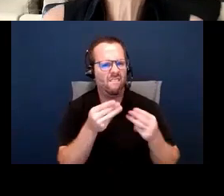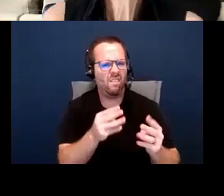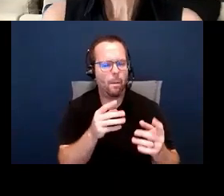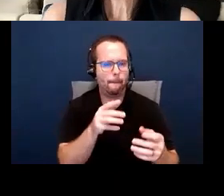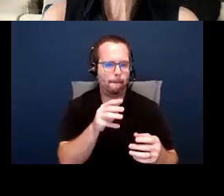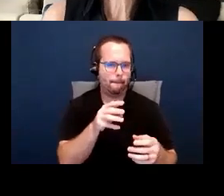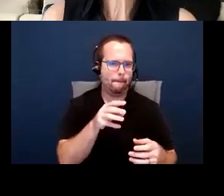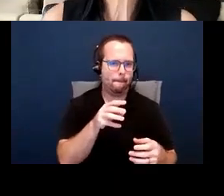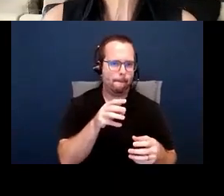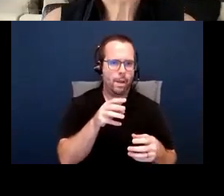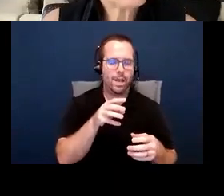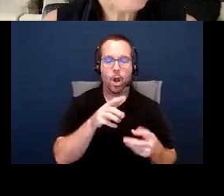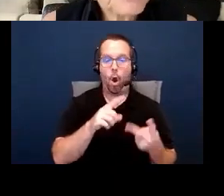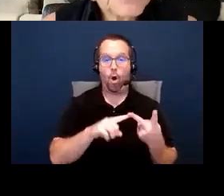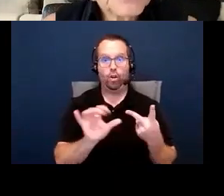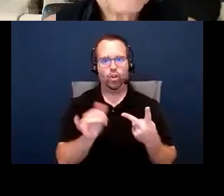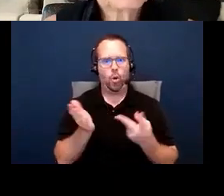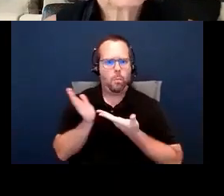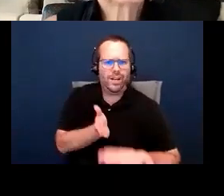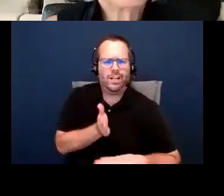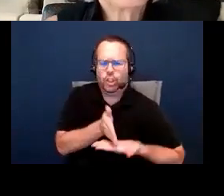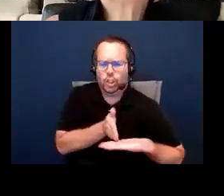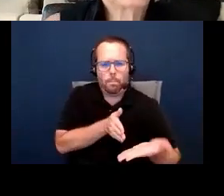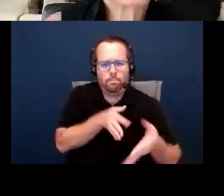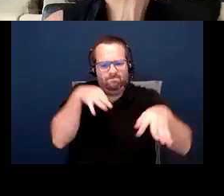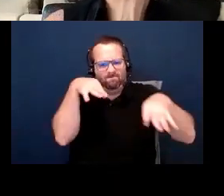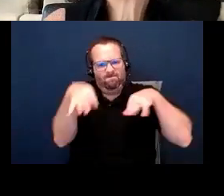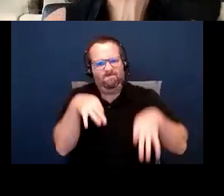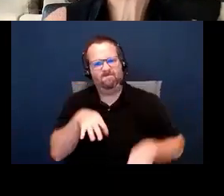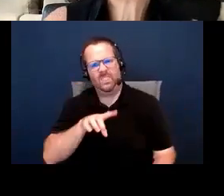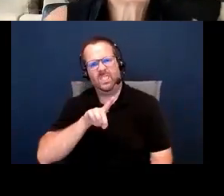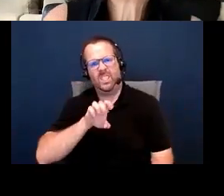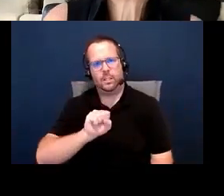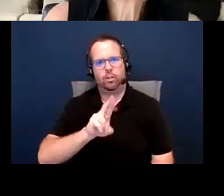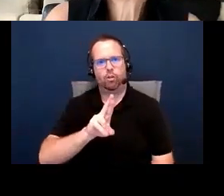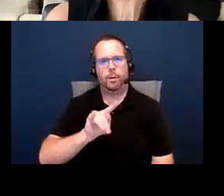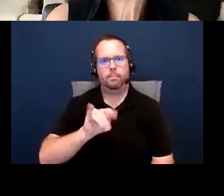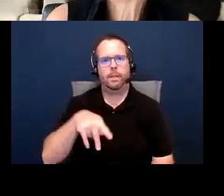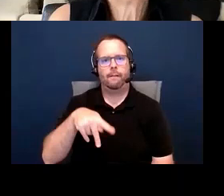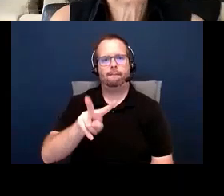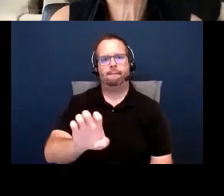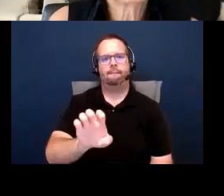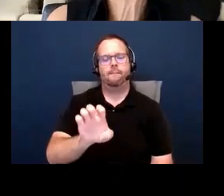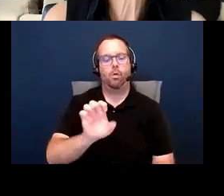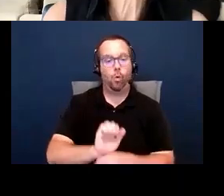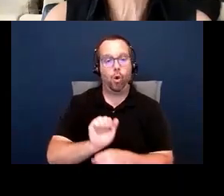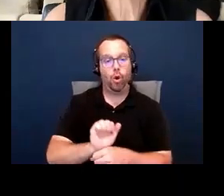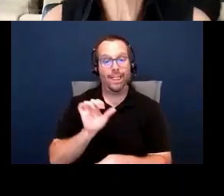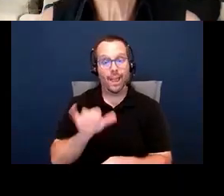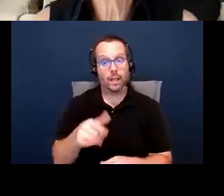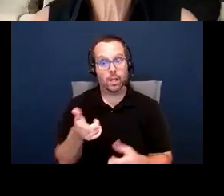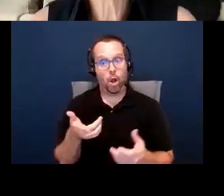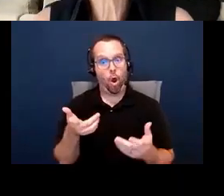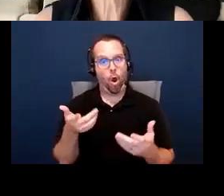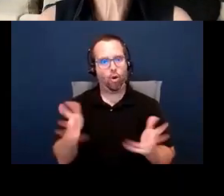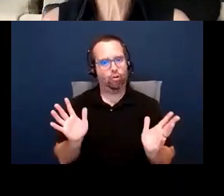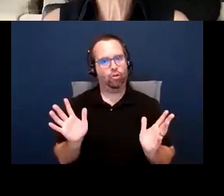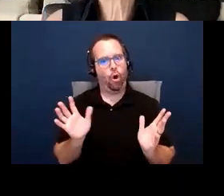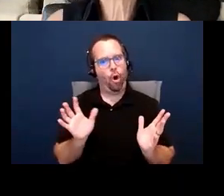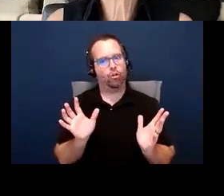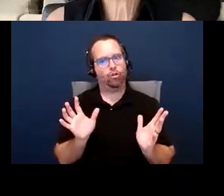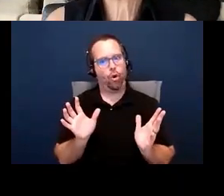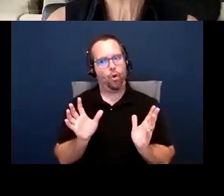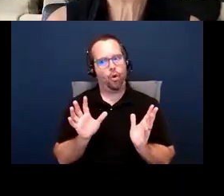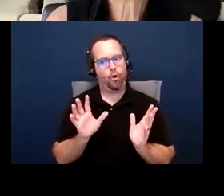some descriptive work that has gone on in another part of their